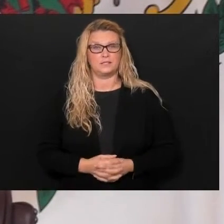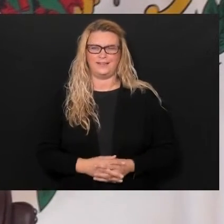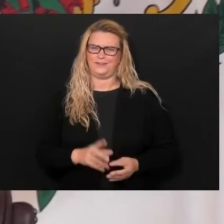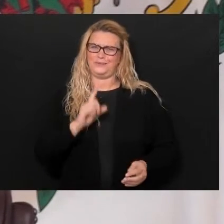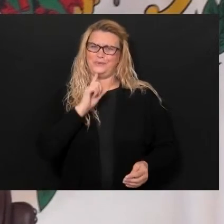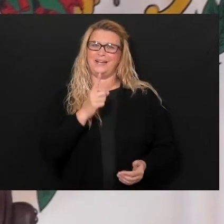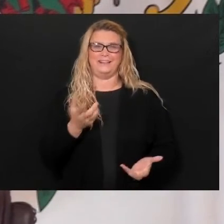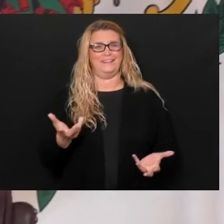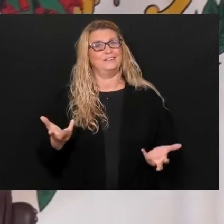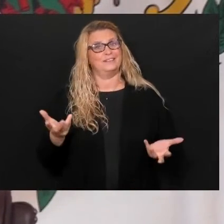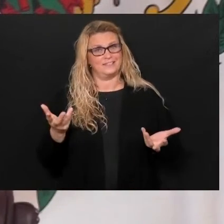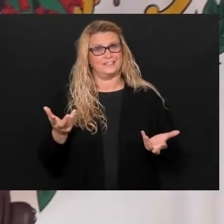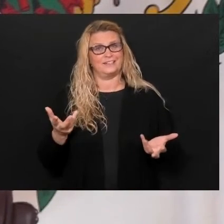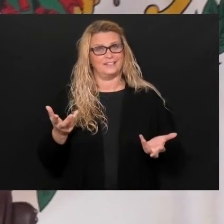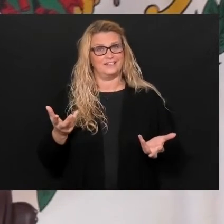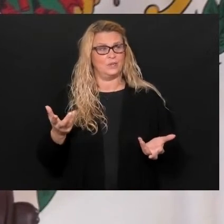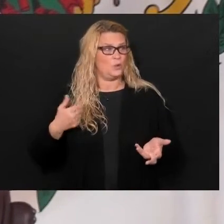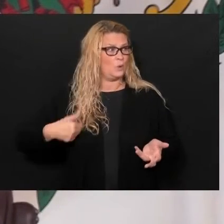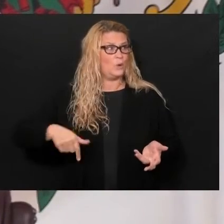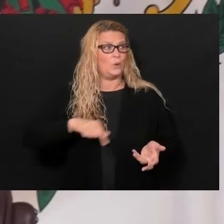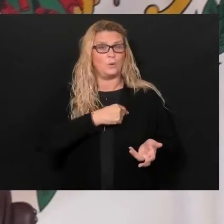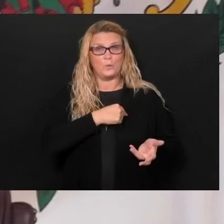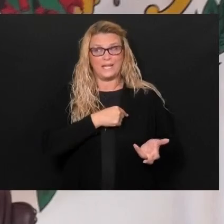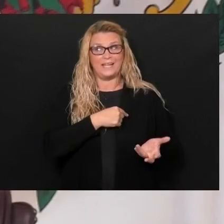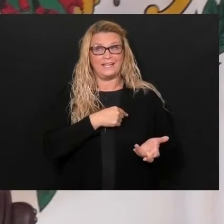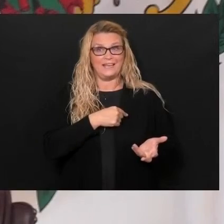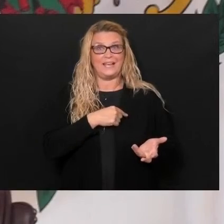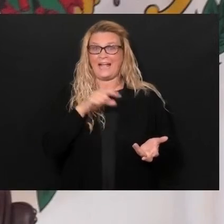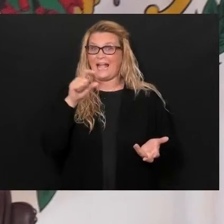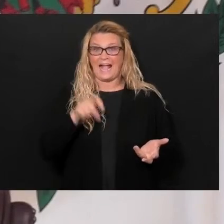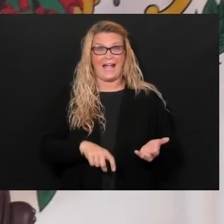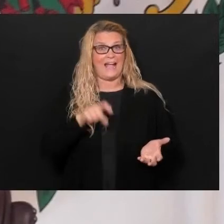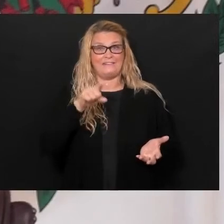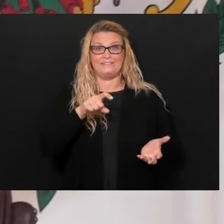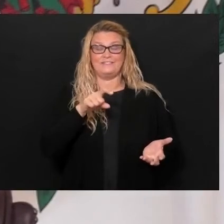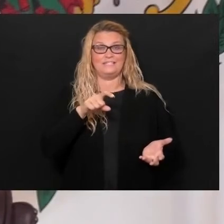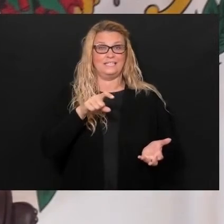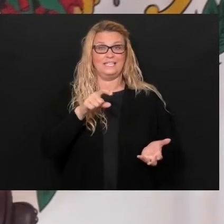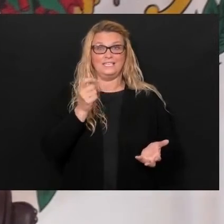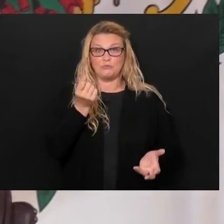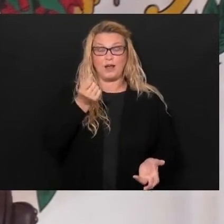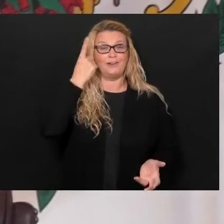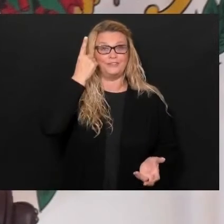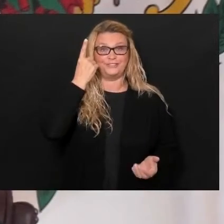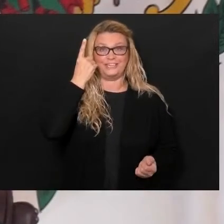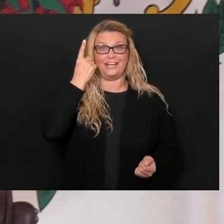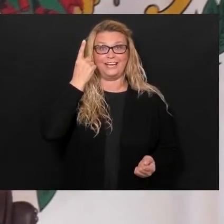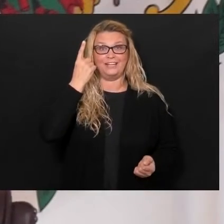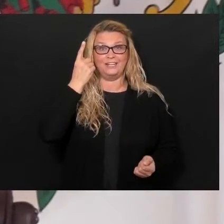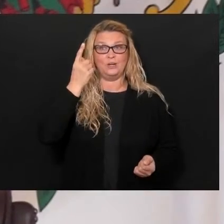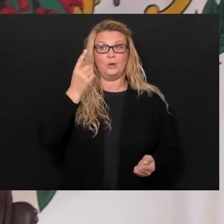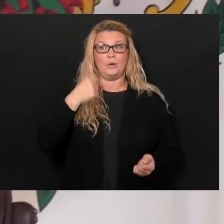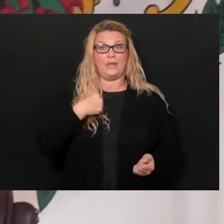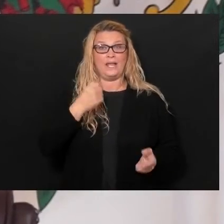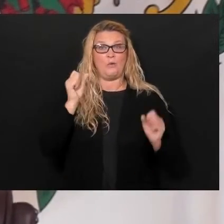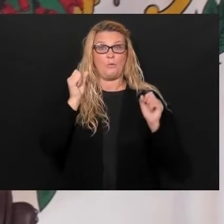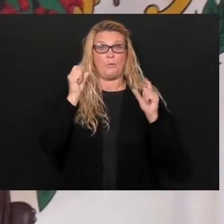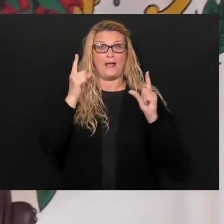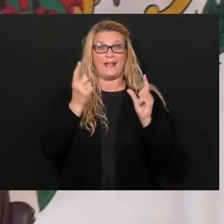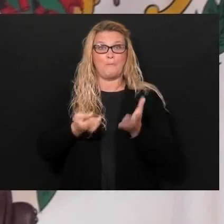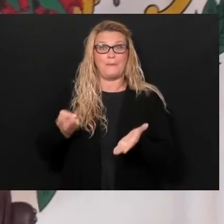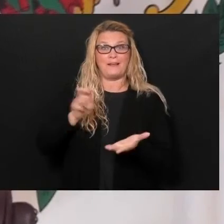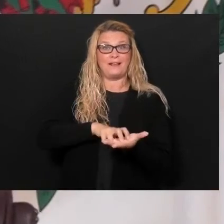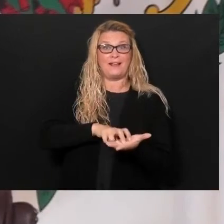sure, in everything we do, I mean, we've got to be smart enough to realize when we get out of the bed, there's